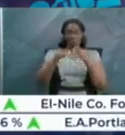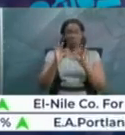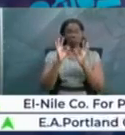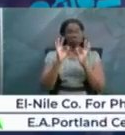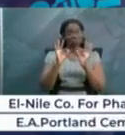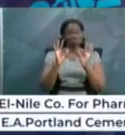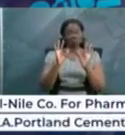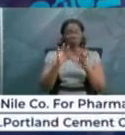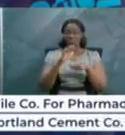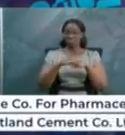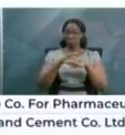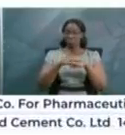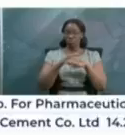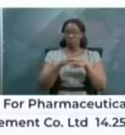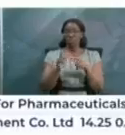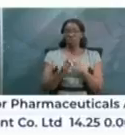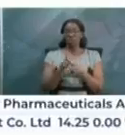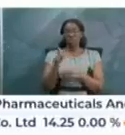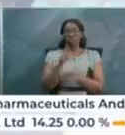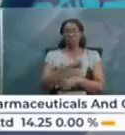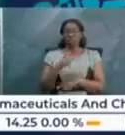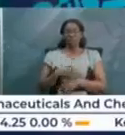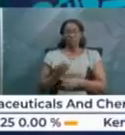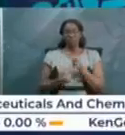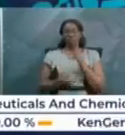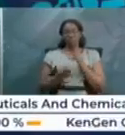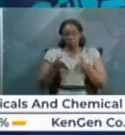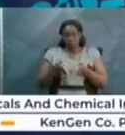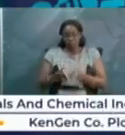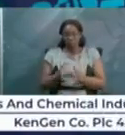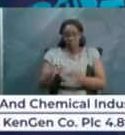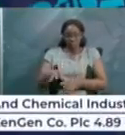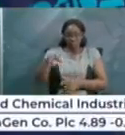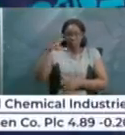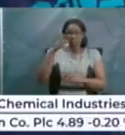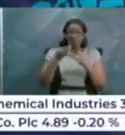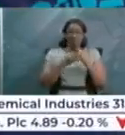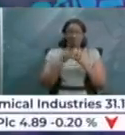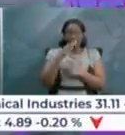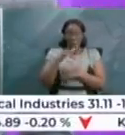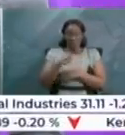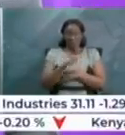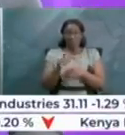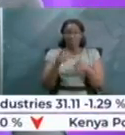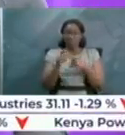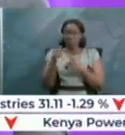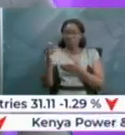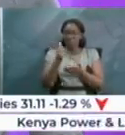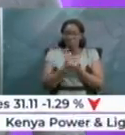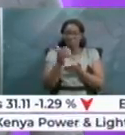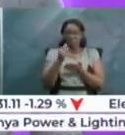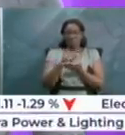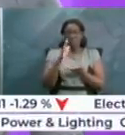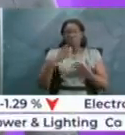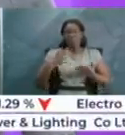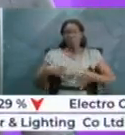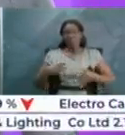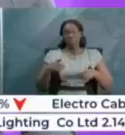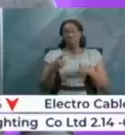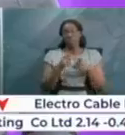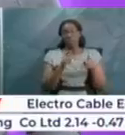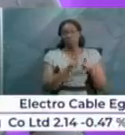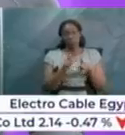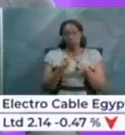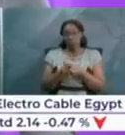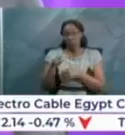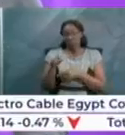good. And David was born and raised in the slums of Kibra, has managed with this business to employ some more people, but also has